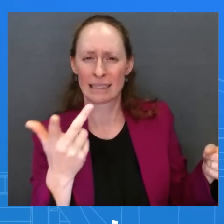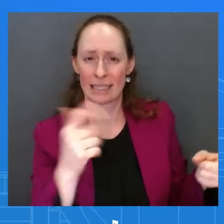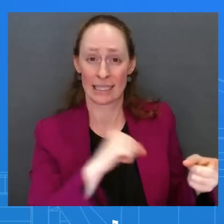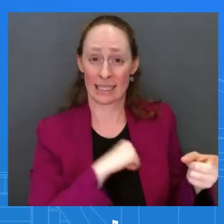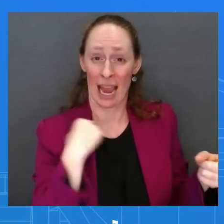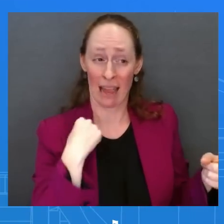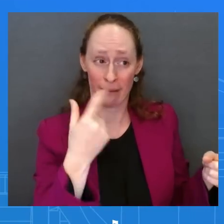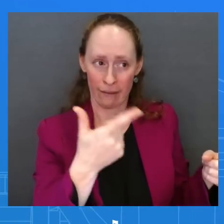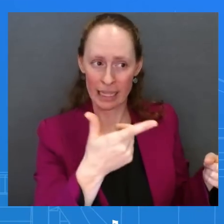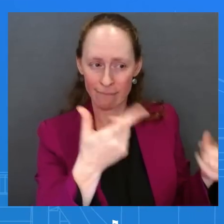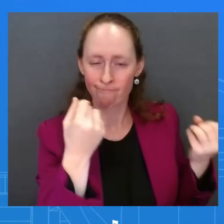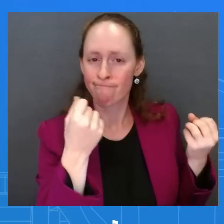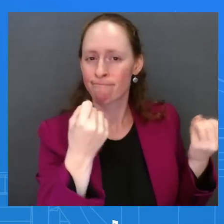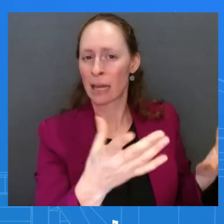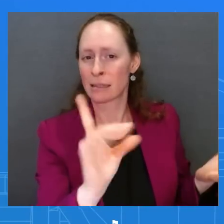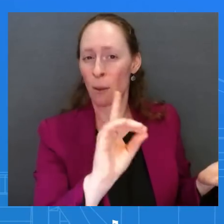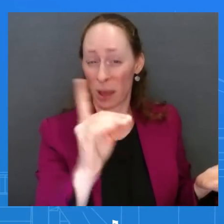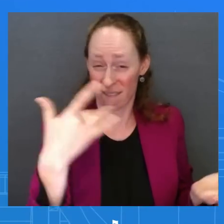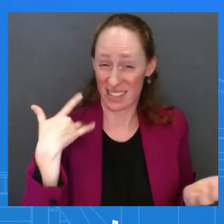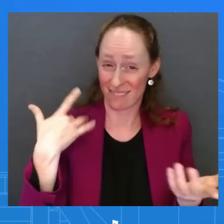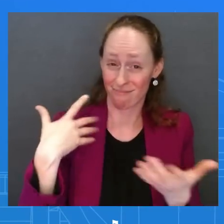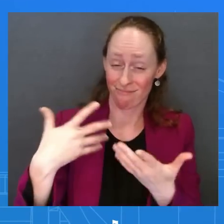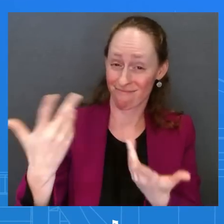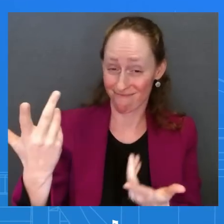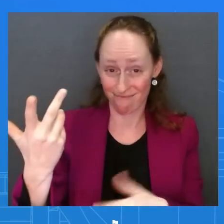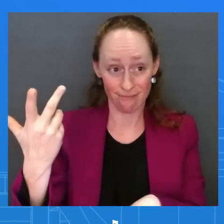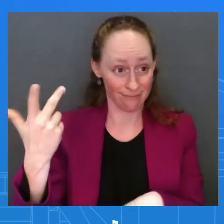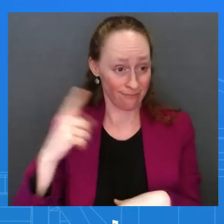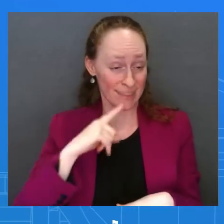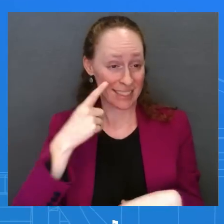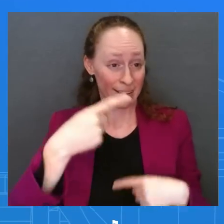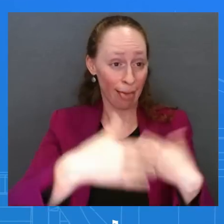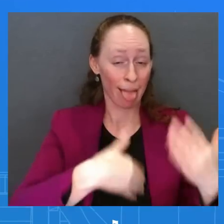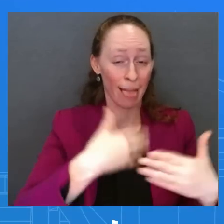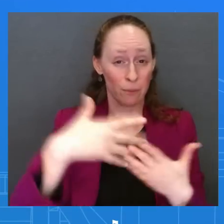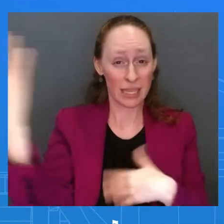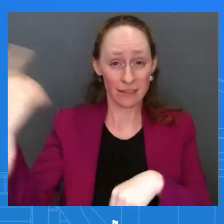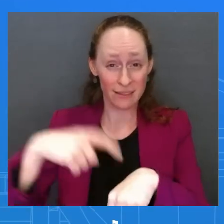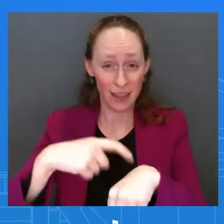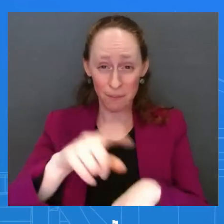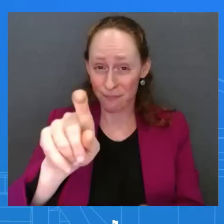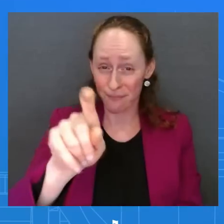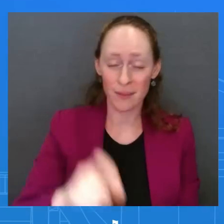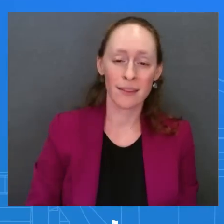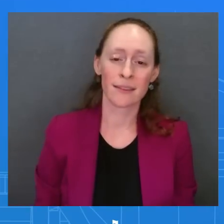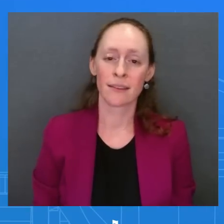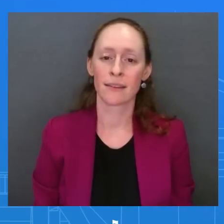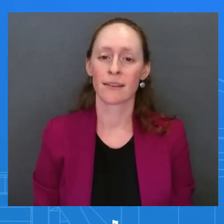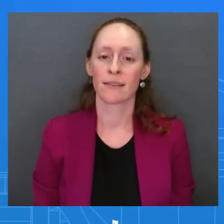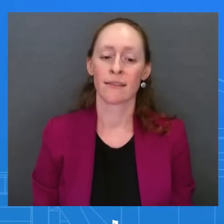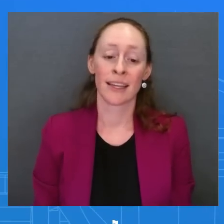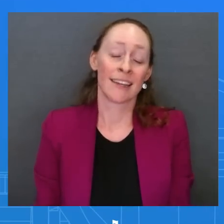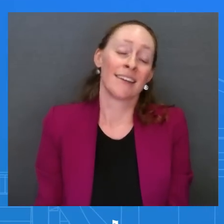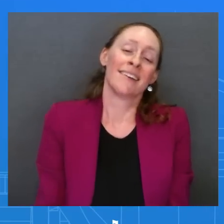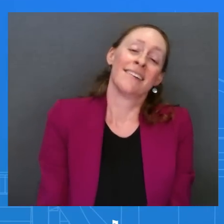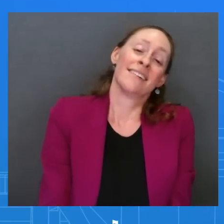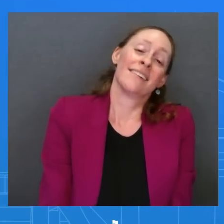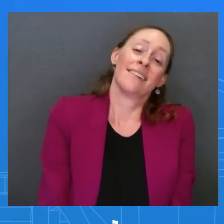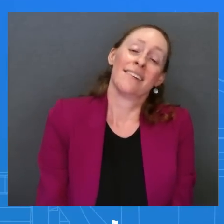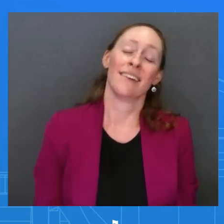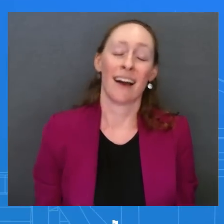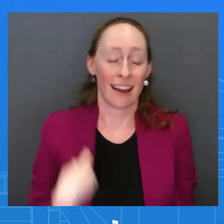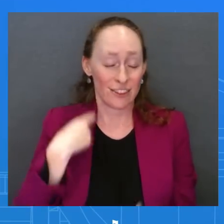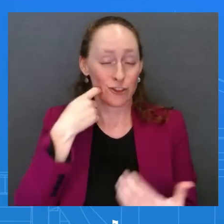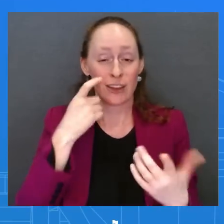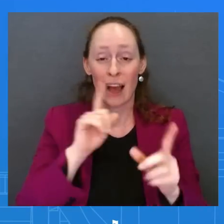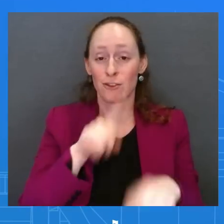out seconds ago, John, which is this is not the main priority of American families. They want us